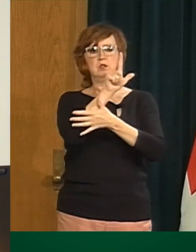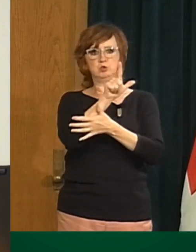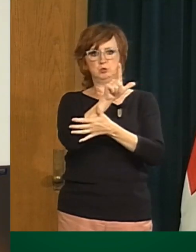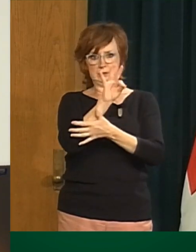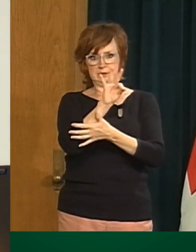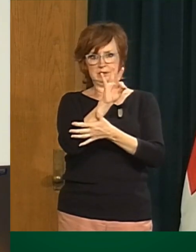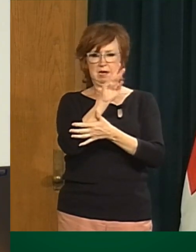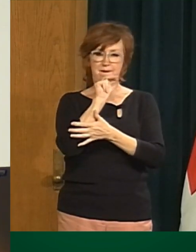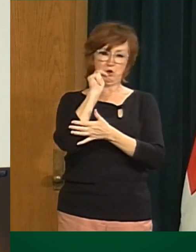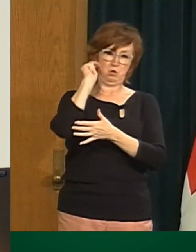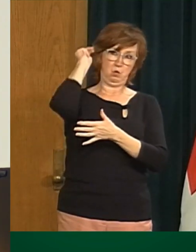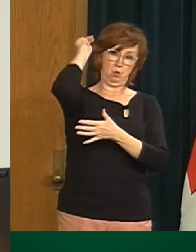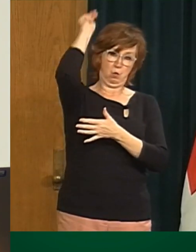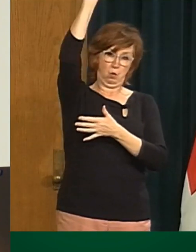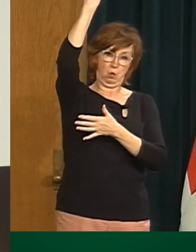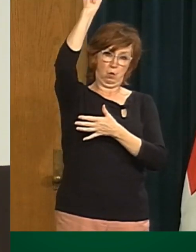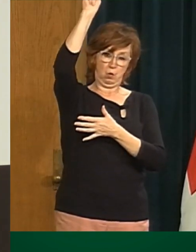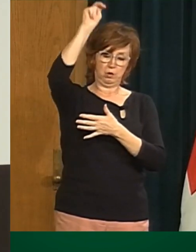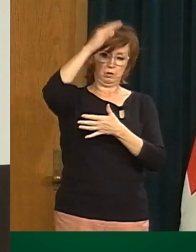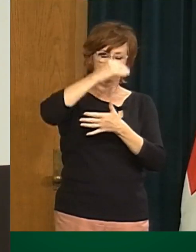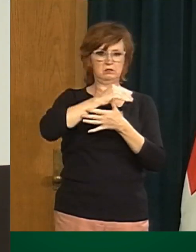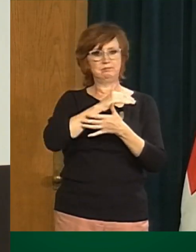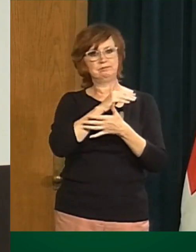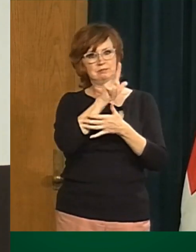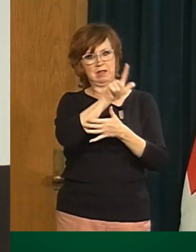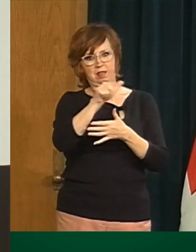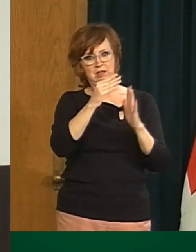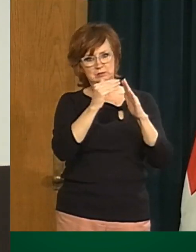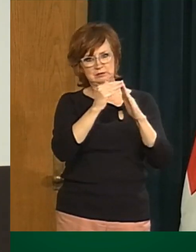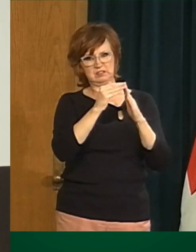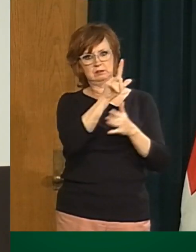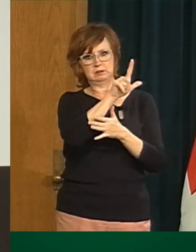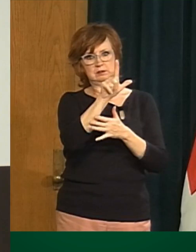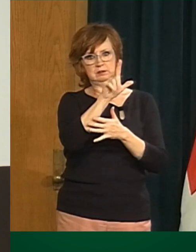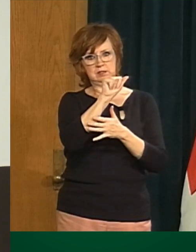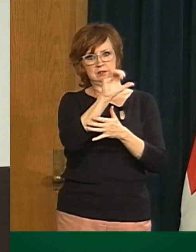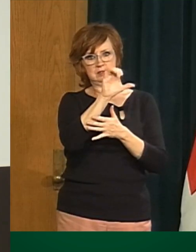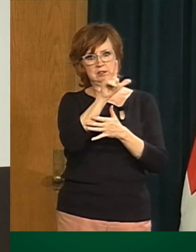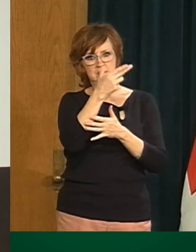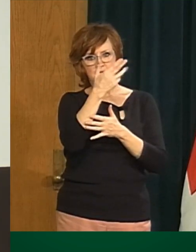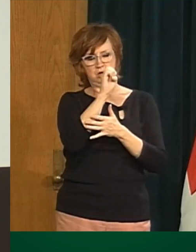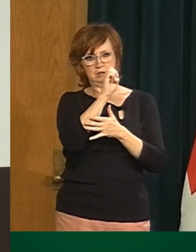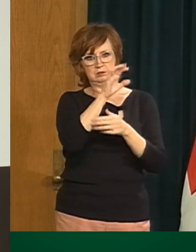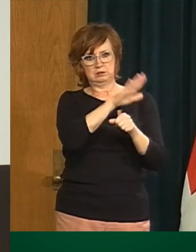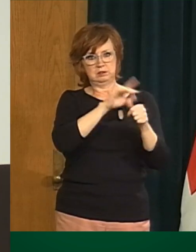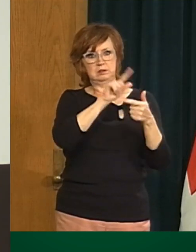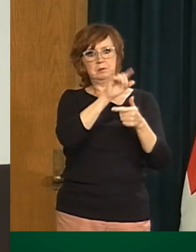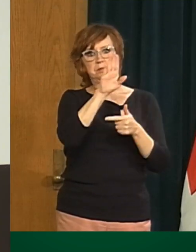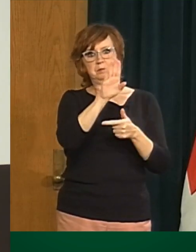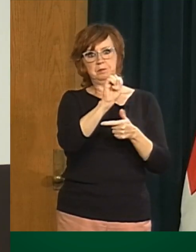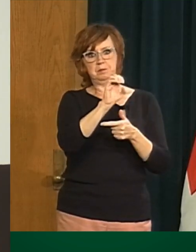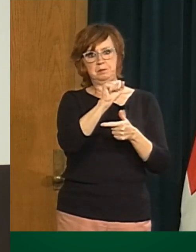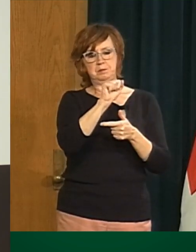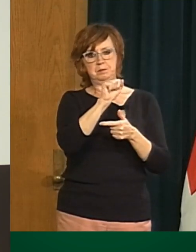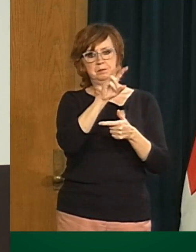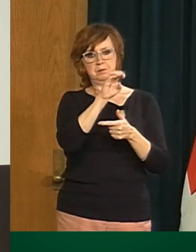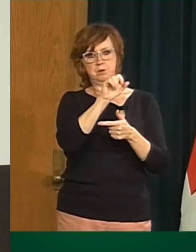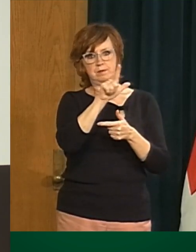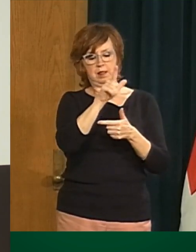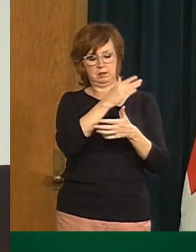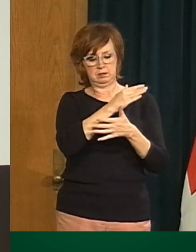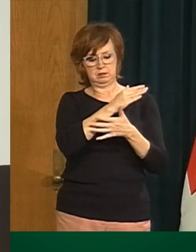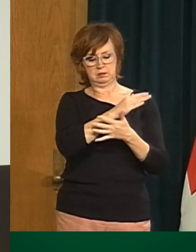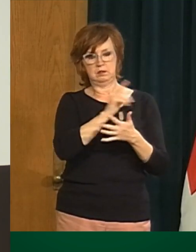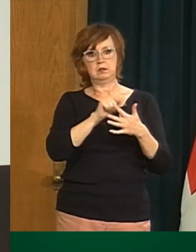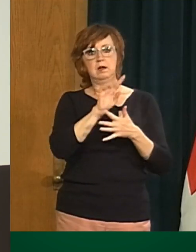29 were in the far north, mostly in the Loche and surrounding area, including Beauval, 4 from the north region, 1 from